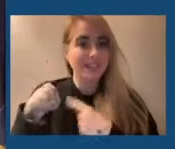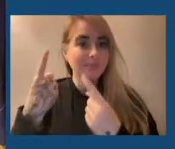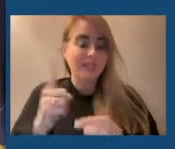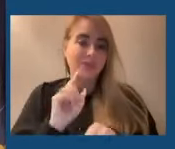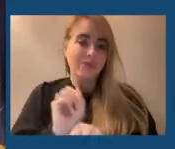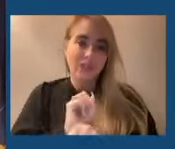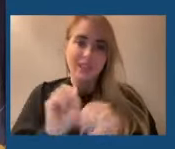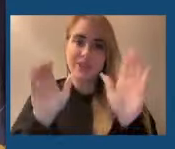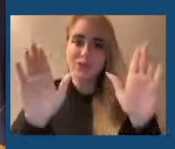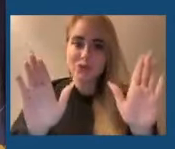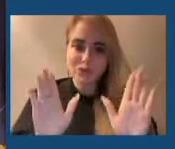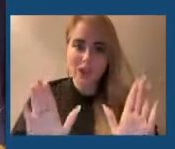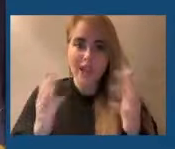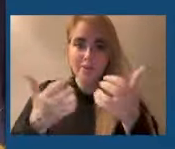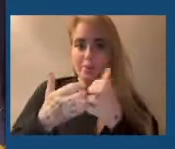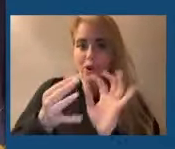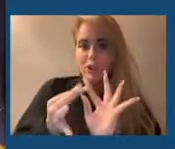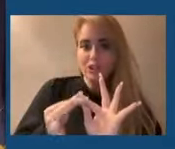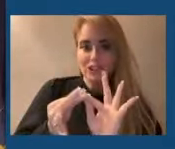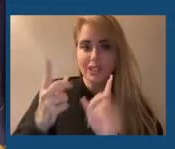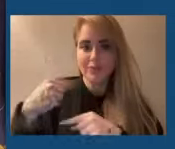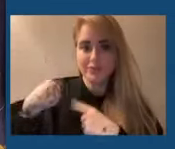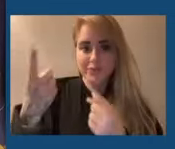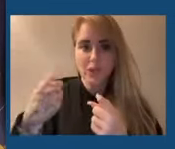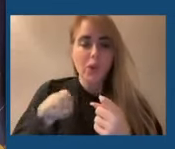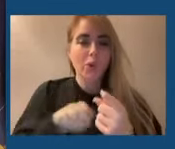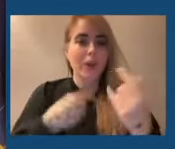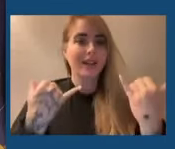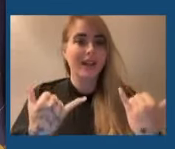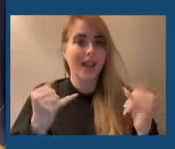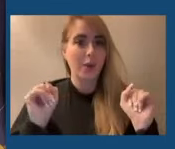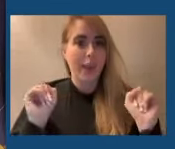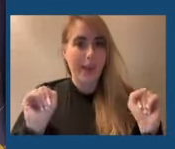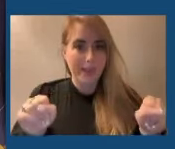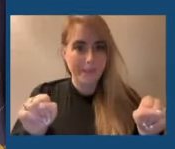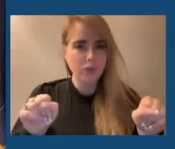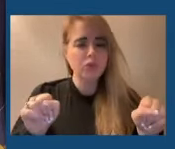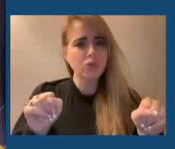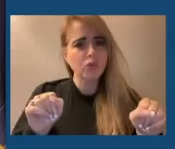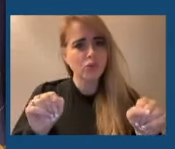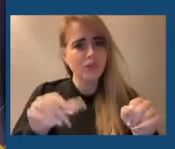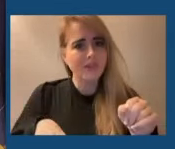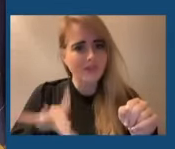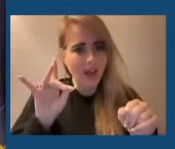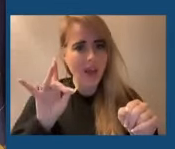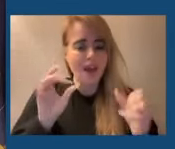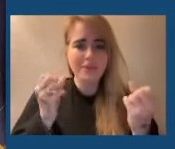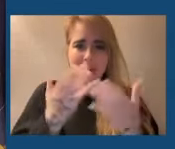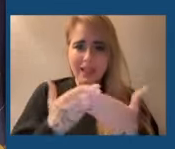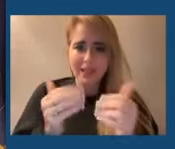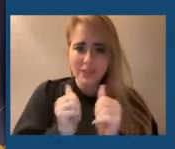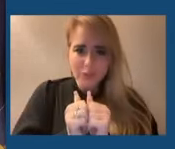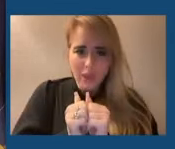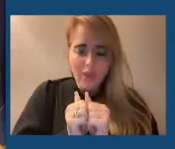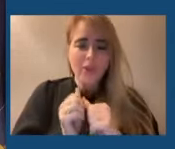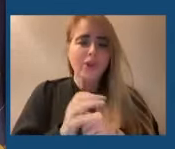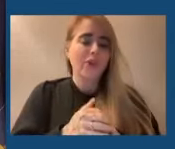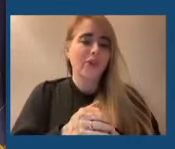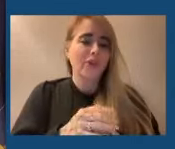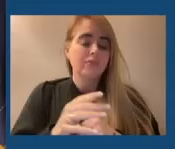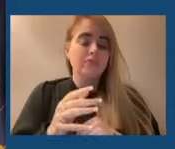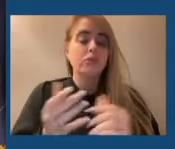great partnership. We've been able to, you know, fight a lot together, along